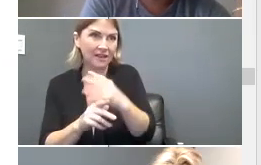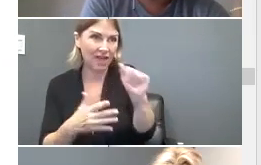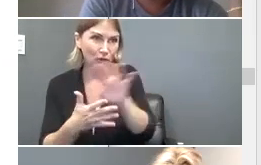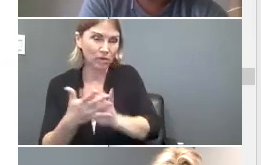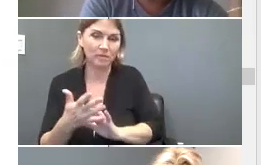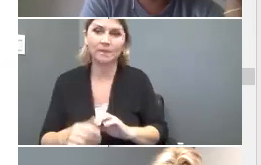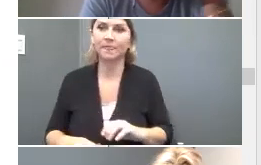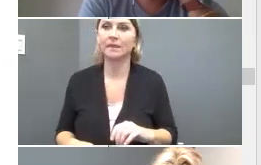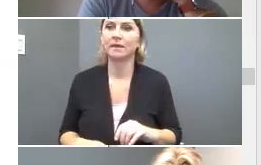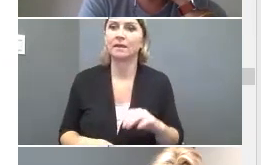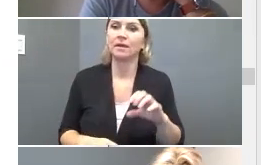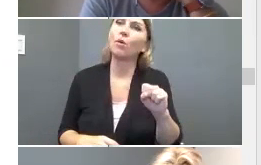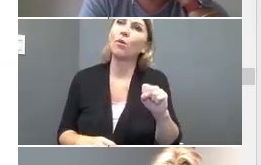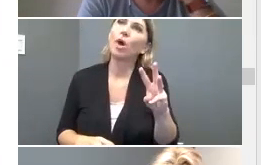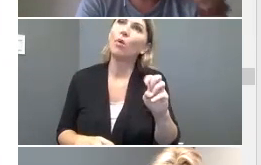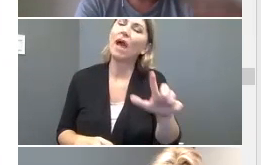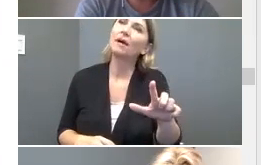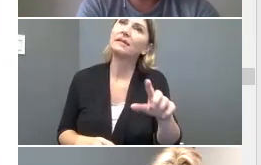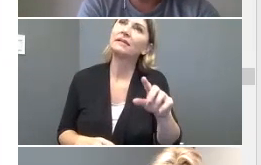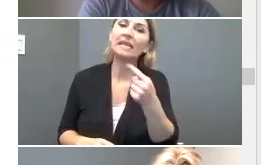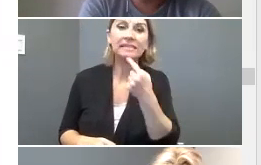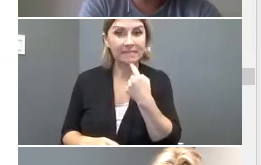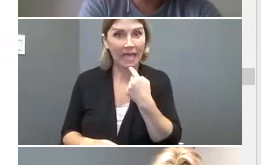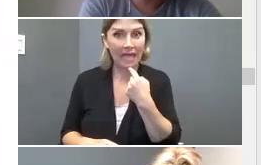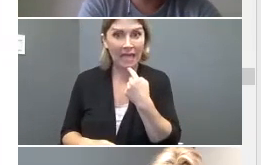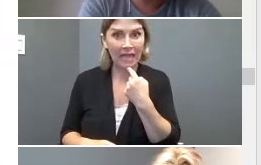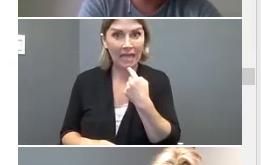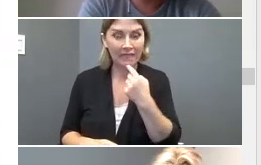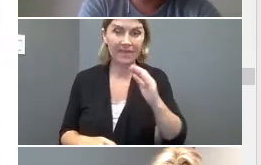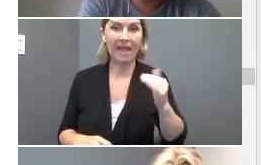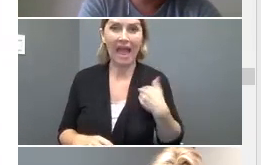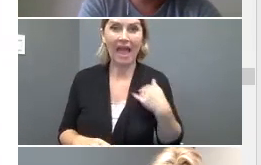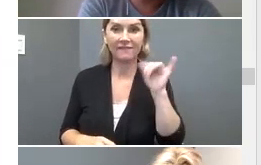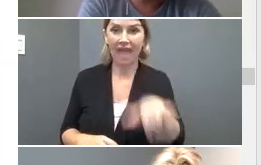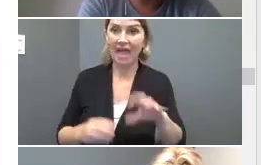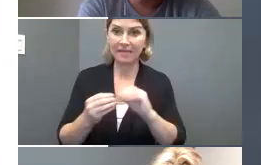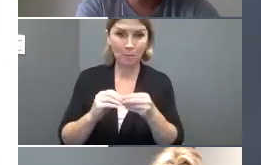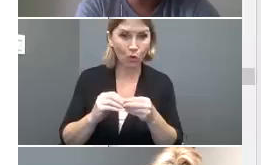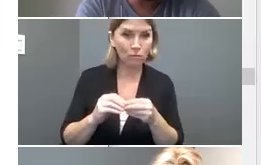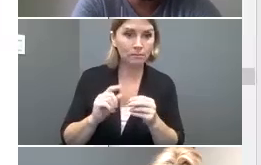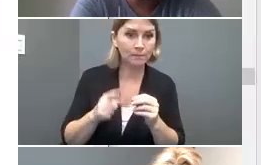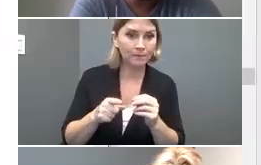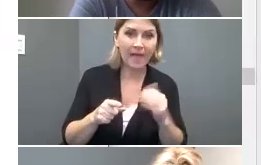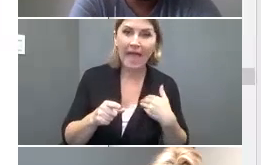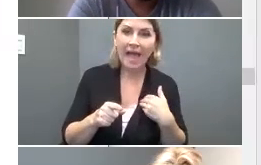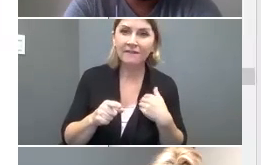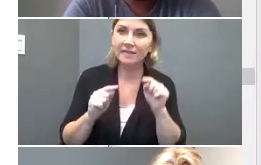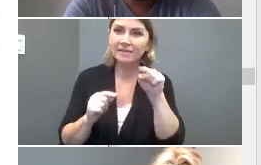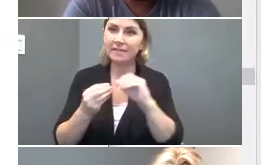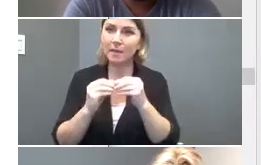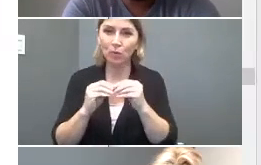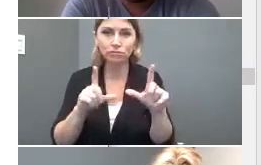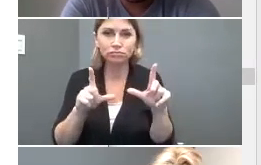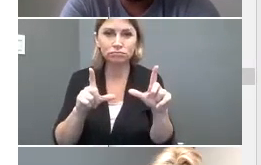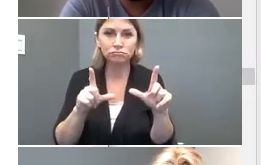I mean, think about it. Let's say that I have these numbers, right? Let's say that I have these numbers, that